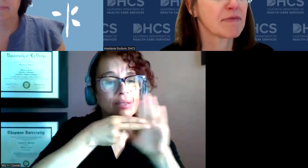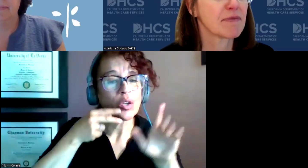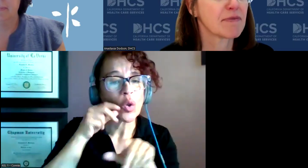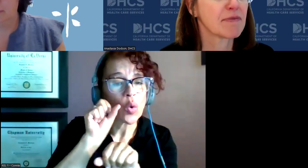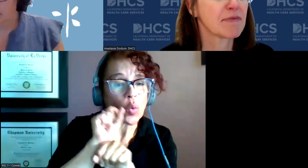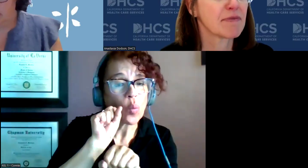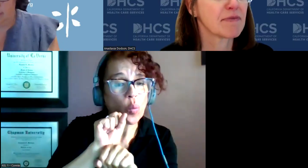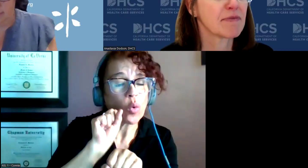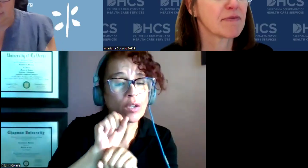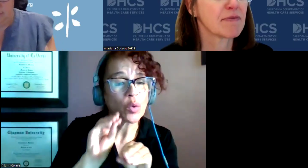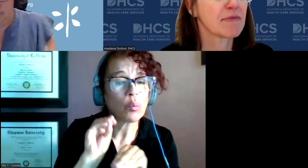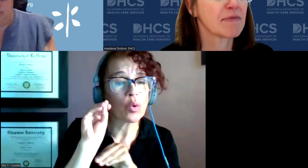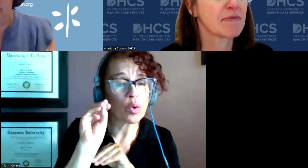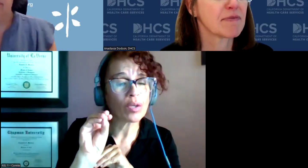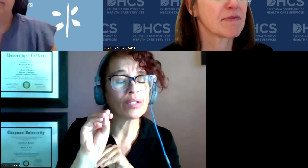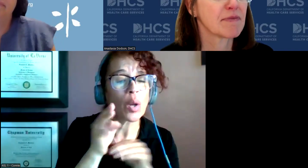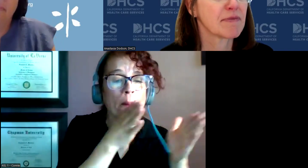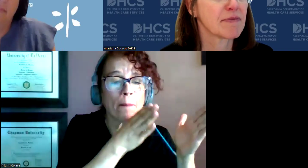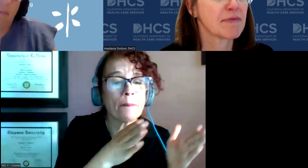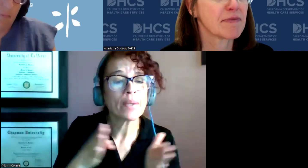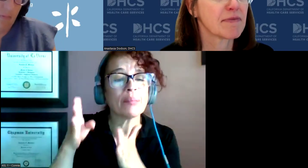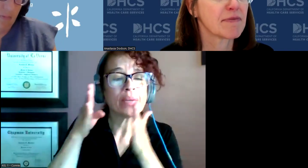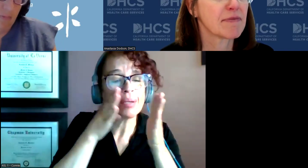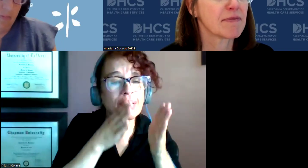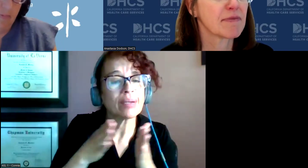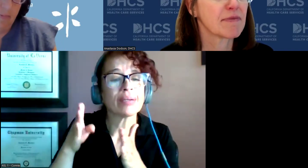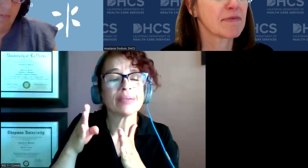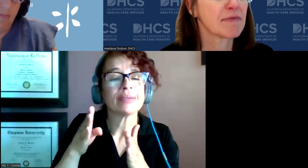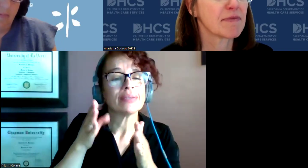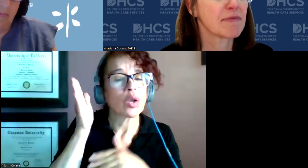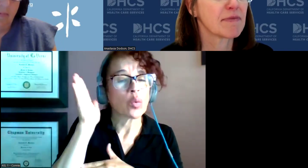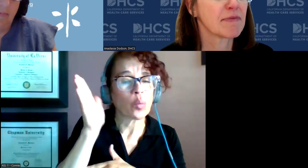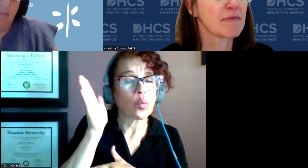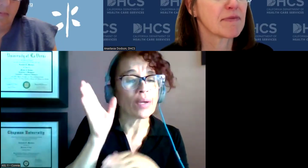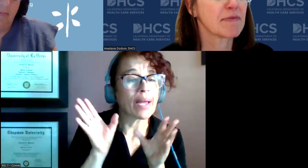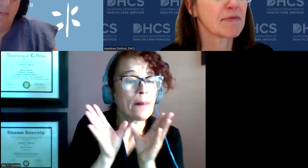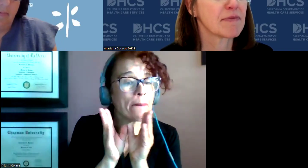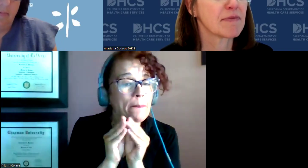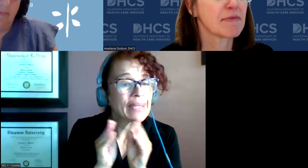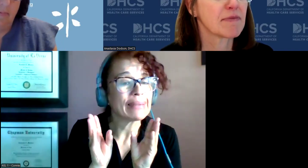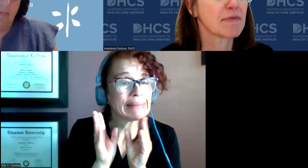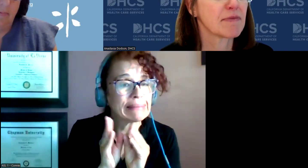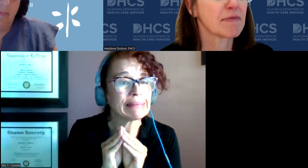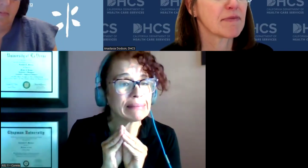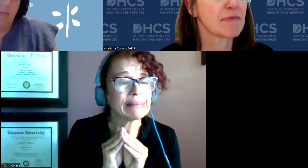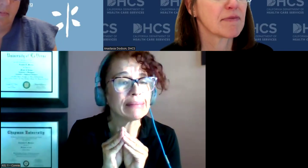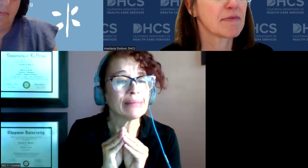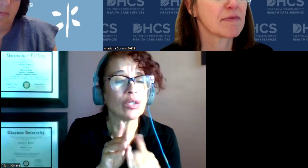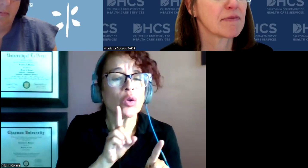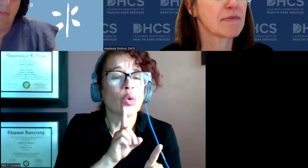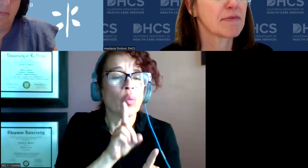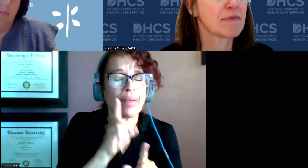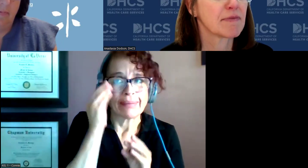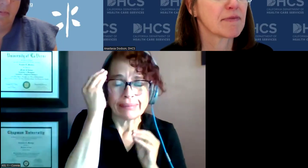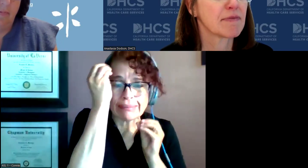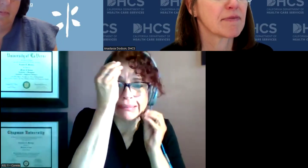work you put into preparing this the presentation you just went over, and really thinking